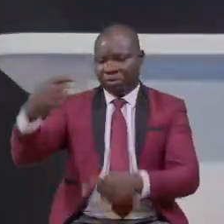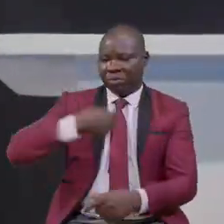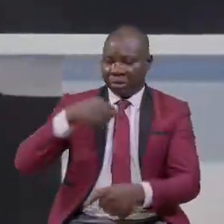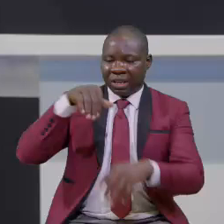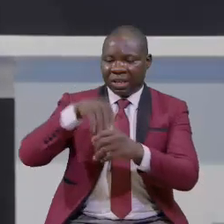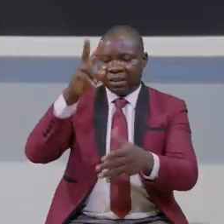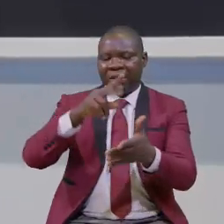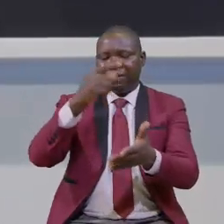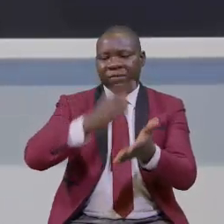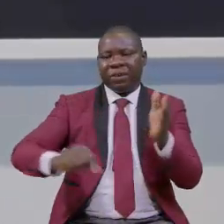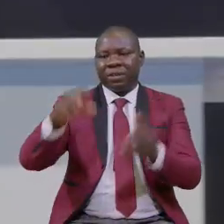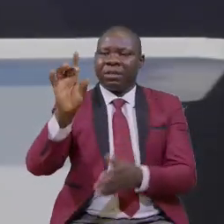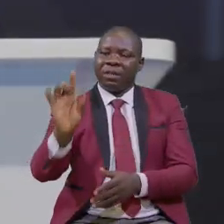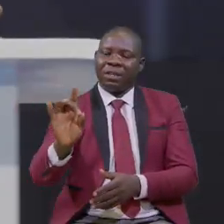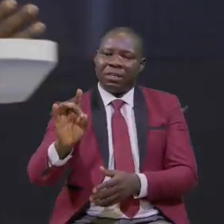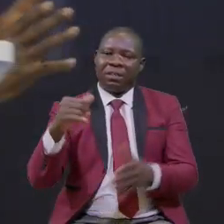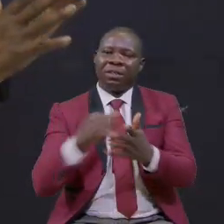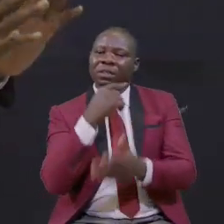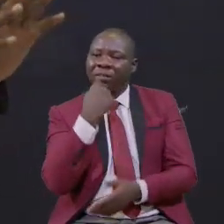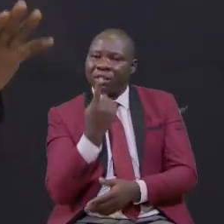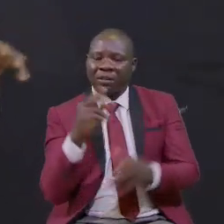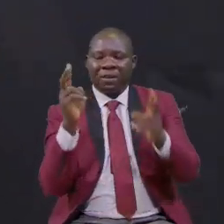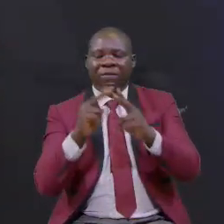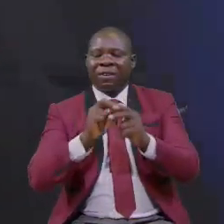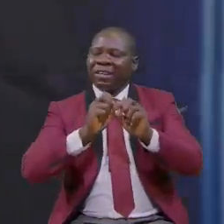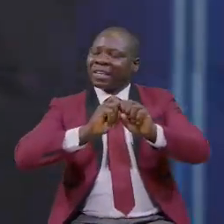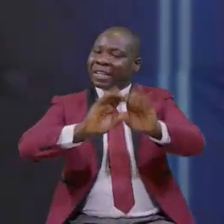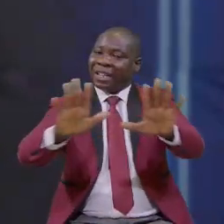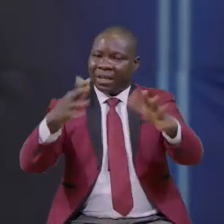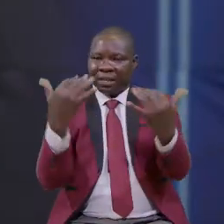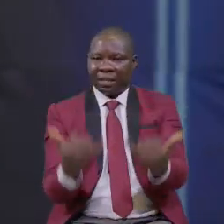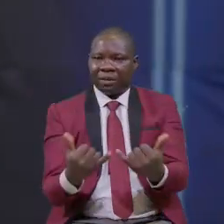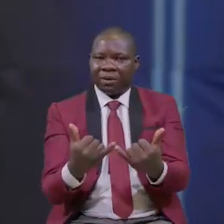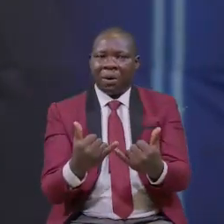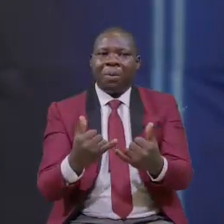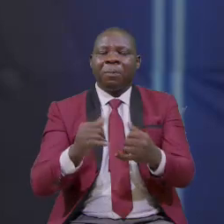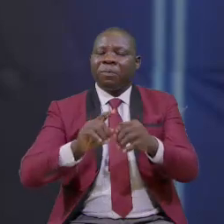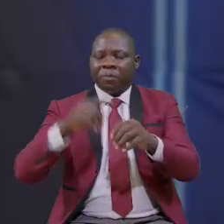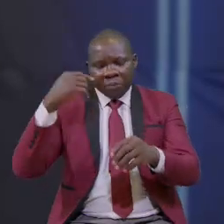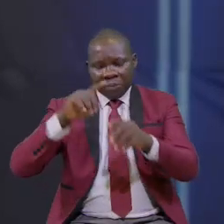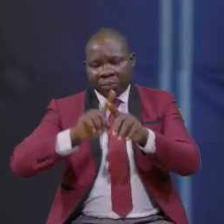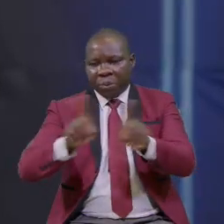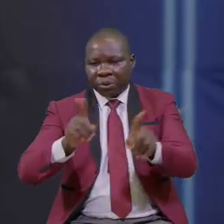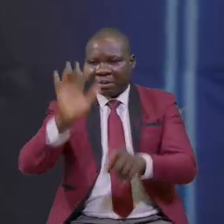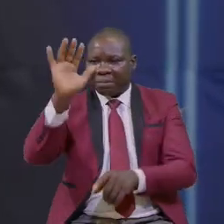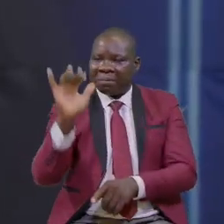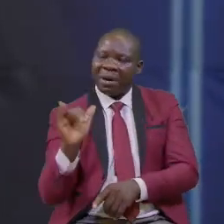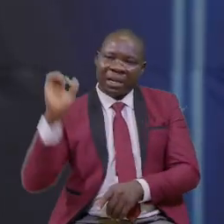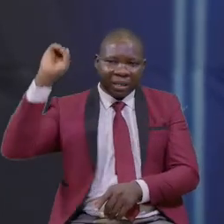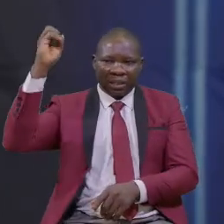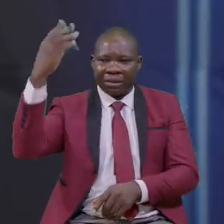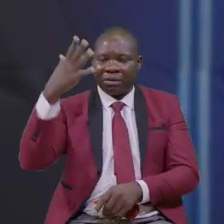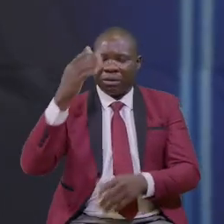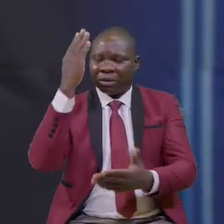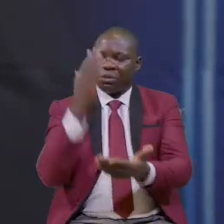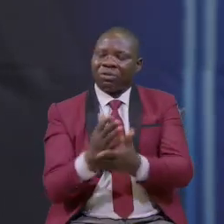In verse 8, it says very clearly now, it says, for by grace. Stop trying